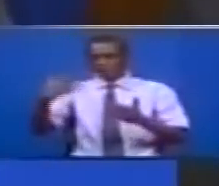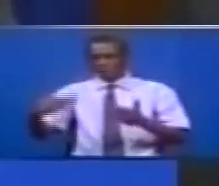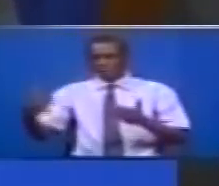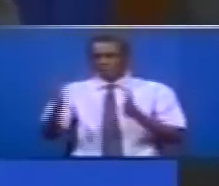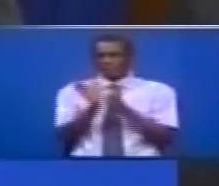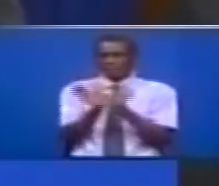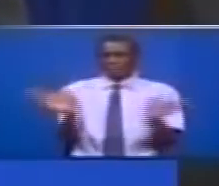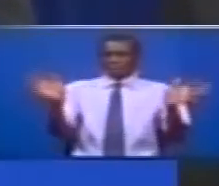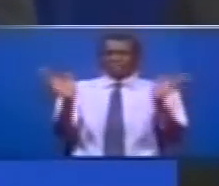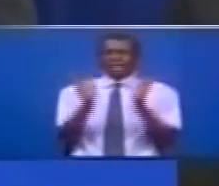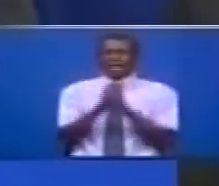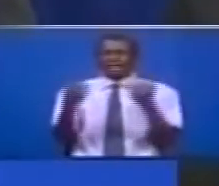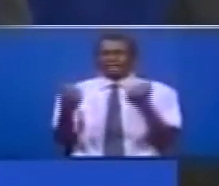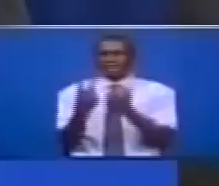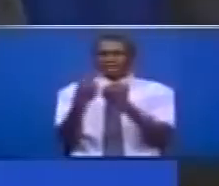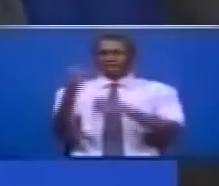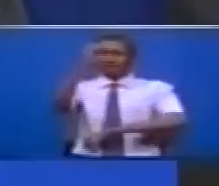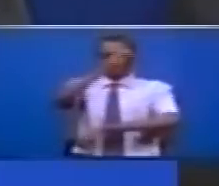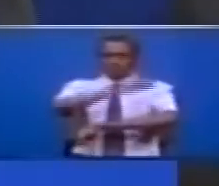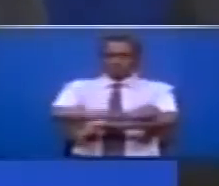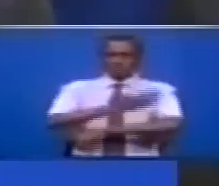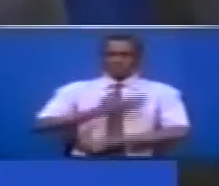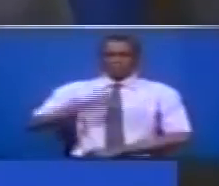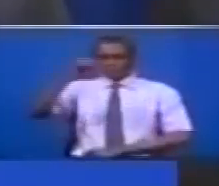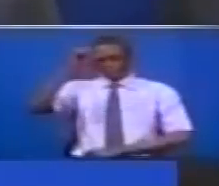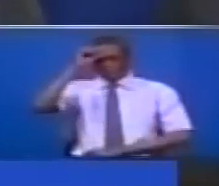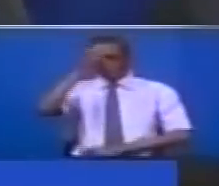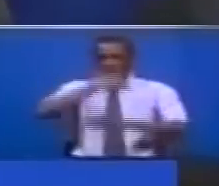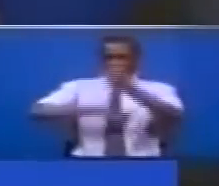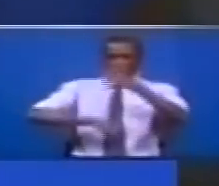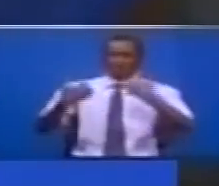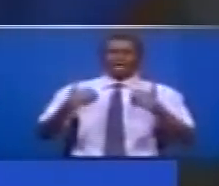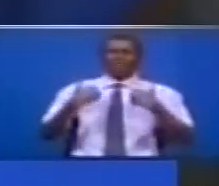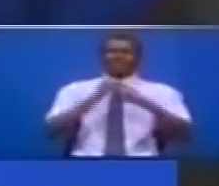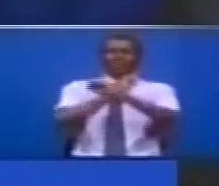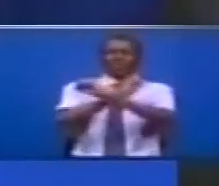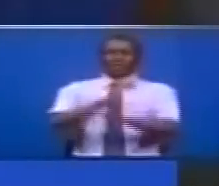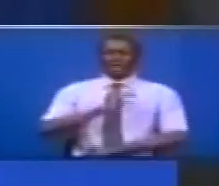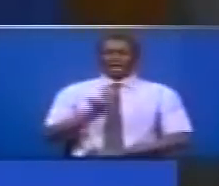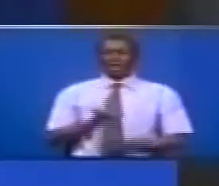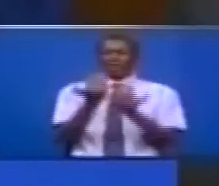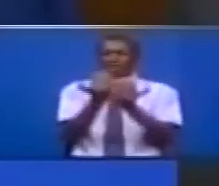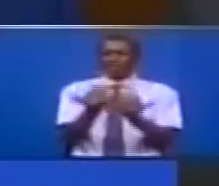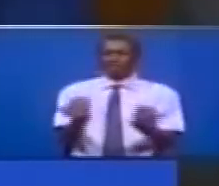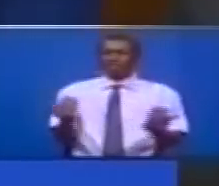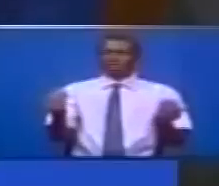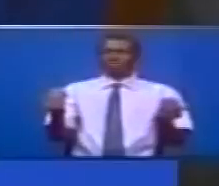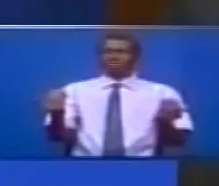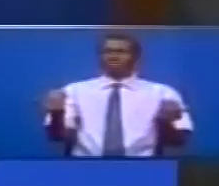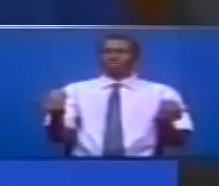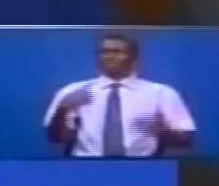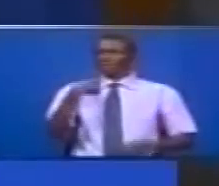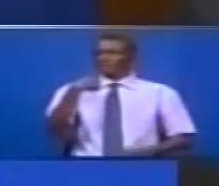schools, my government has taken steps to protect our children, to reassure